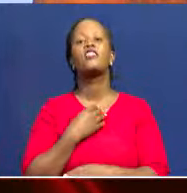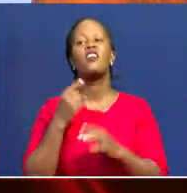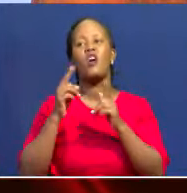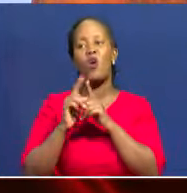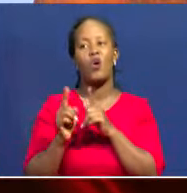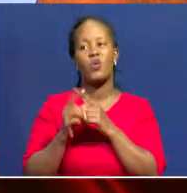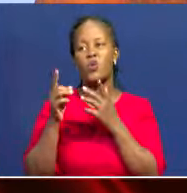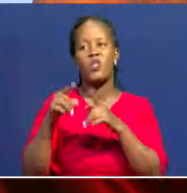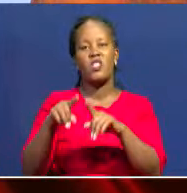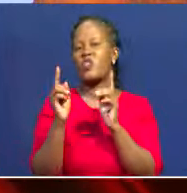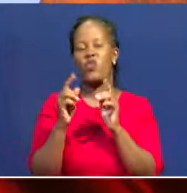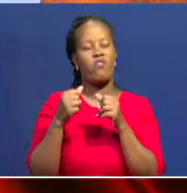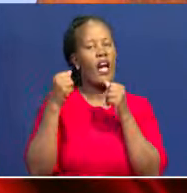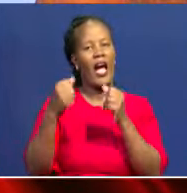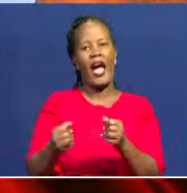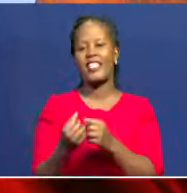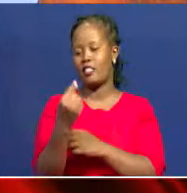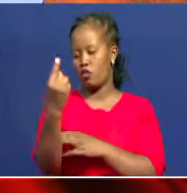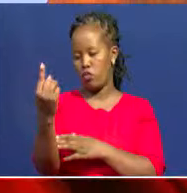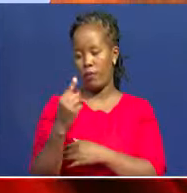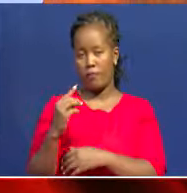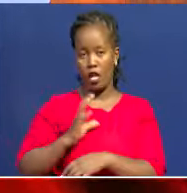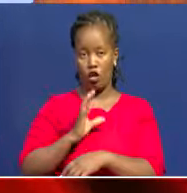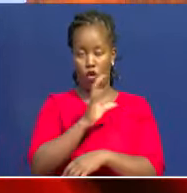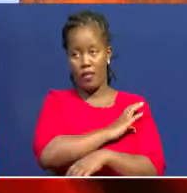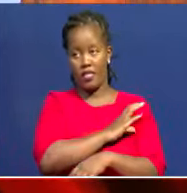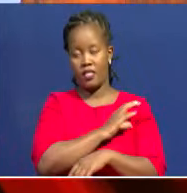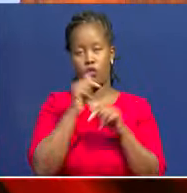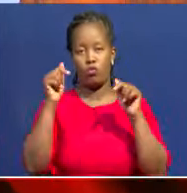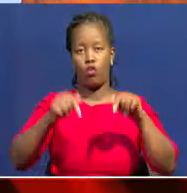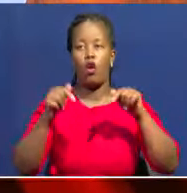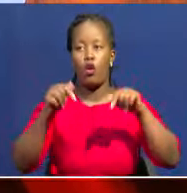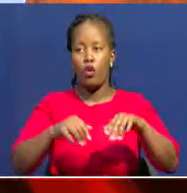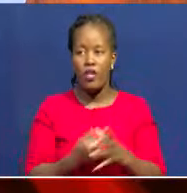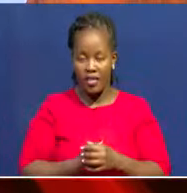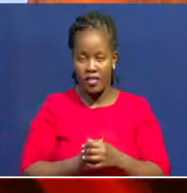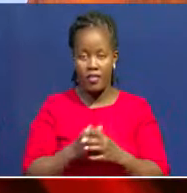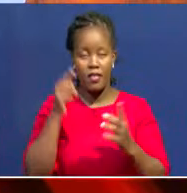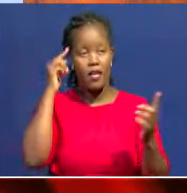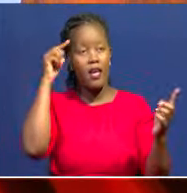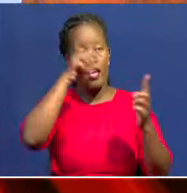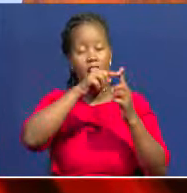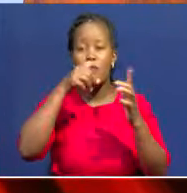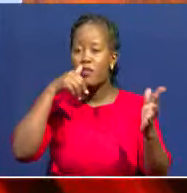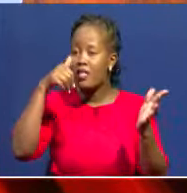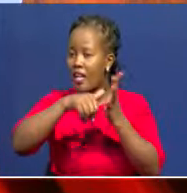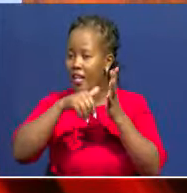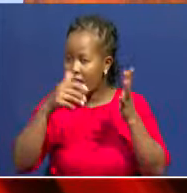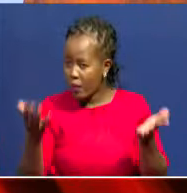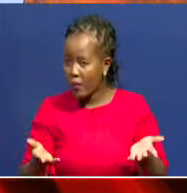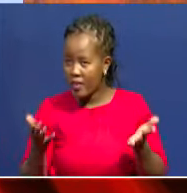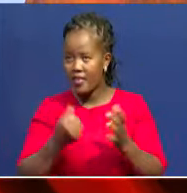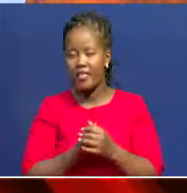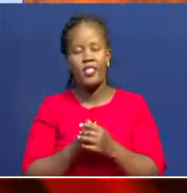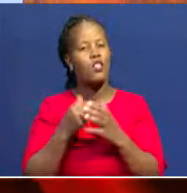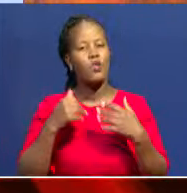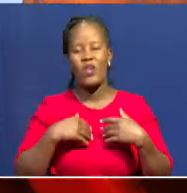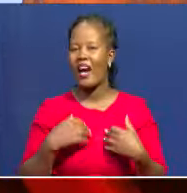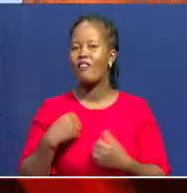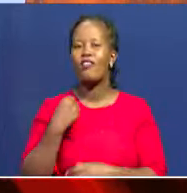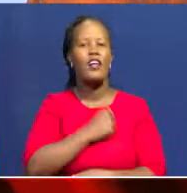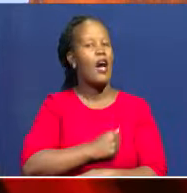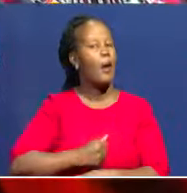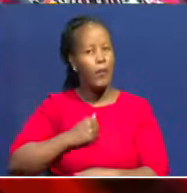able to appear before the committee on the stated date. The purpose of this letter is therefore to convey the apology of the